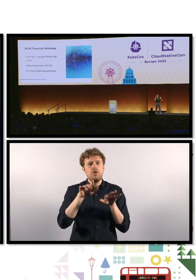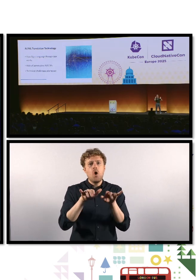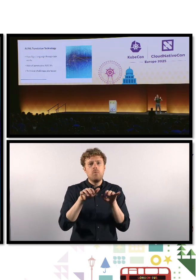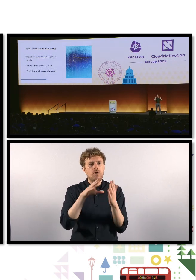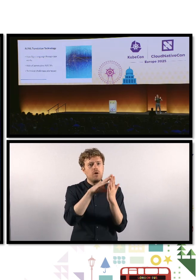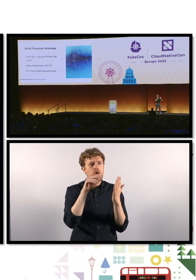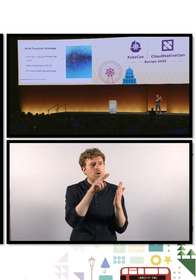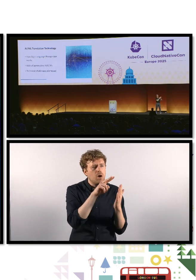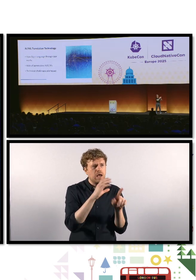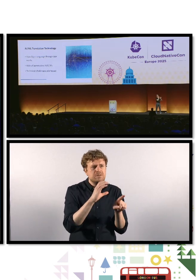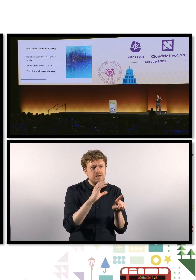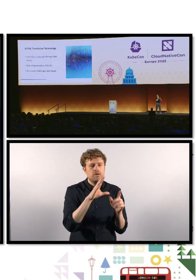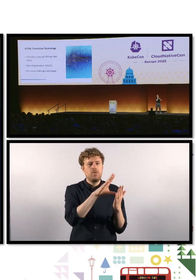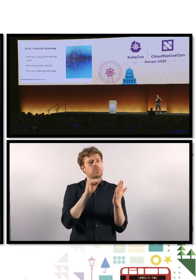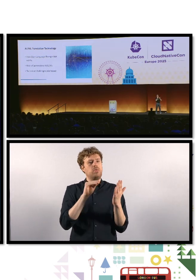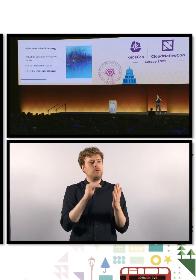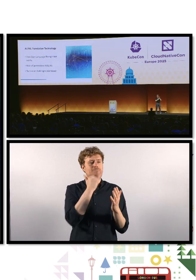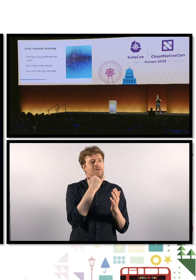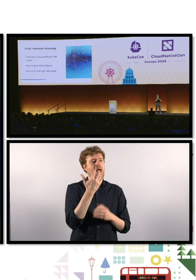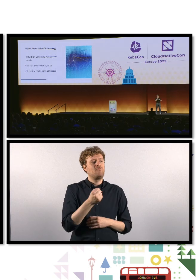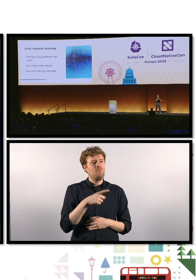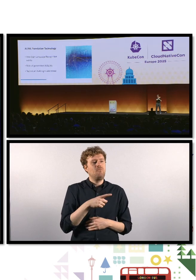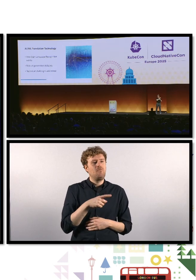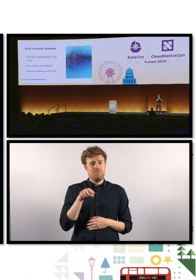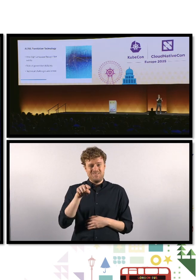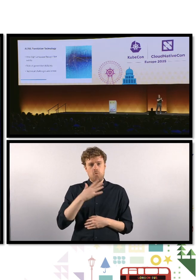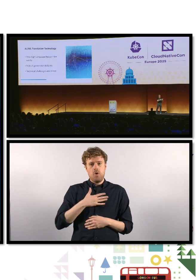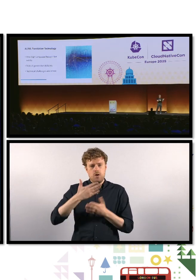with the landmarks that I showed you earlier,